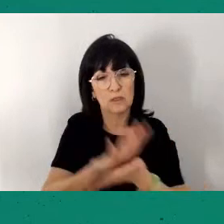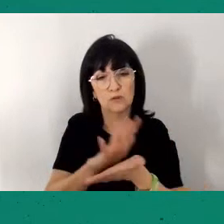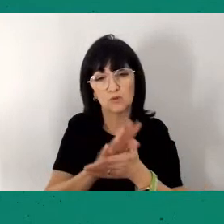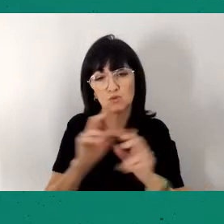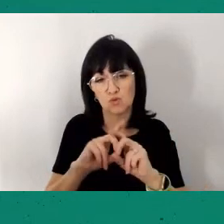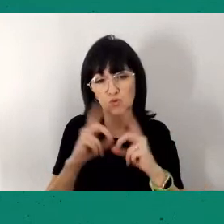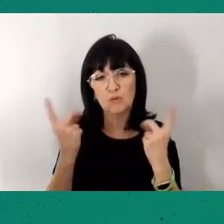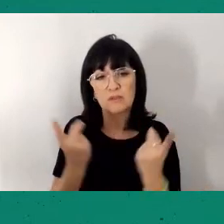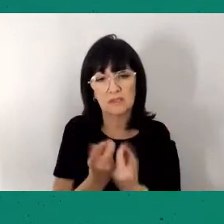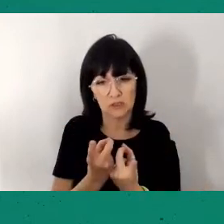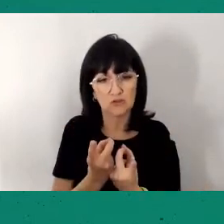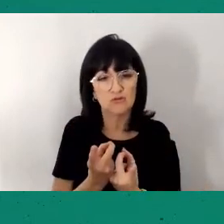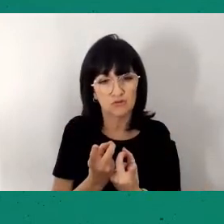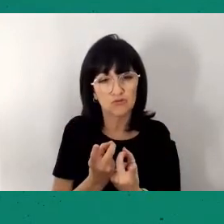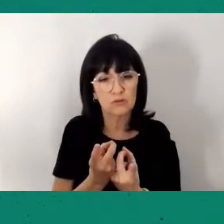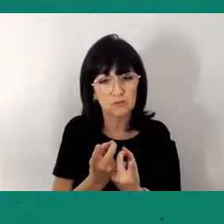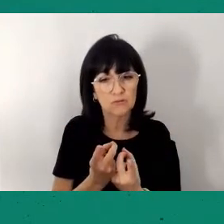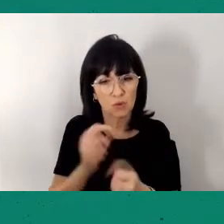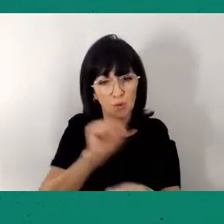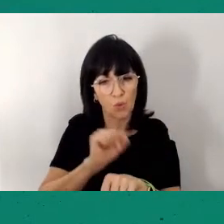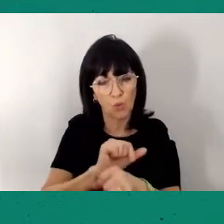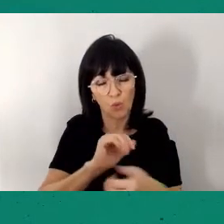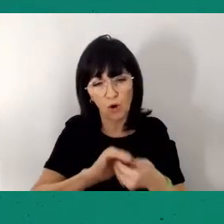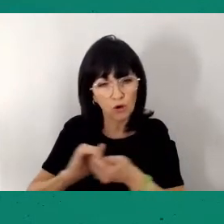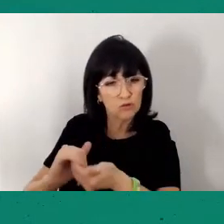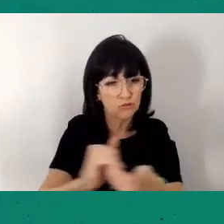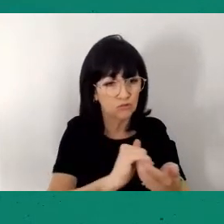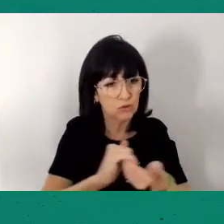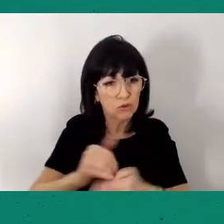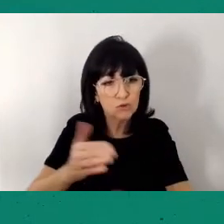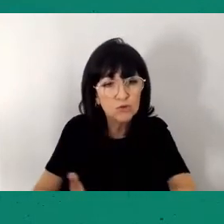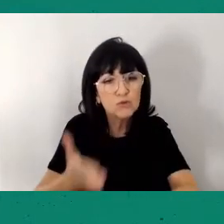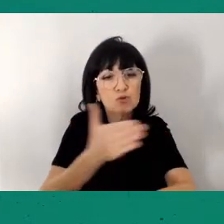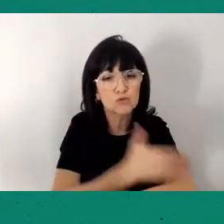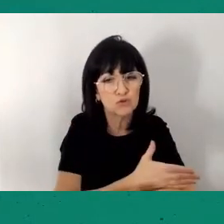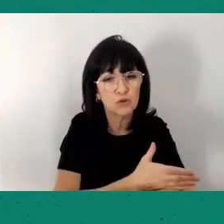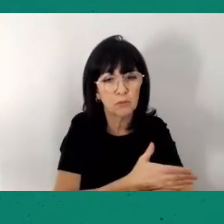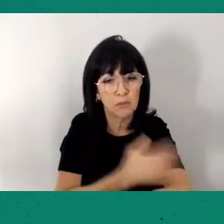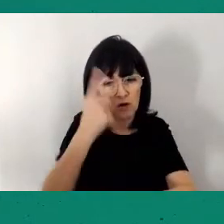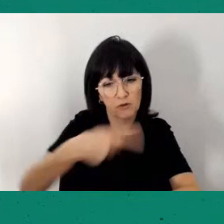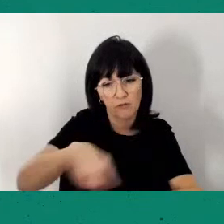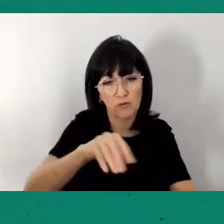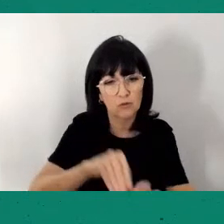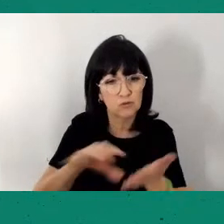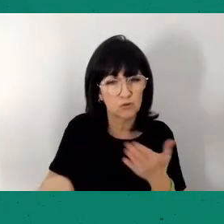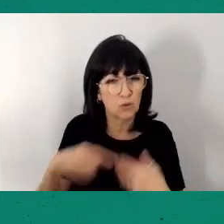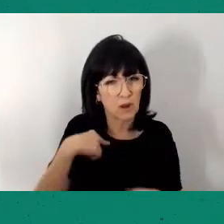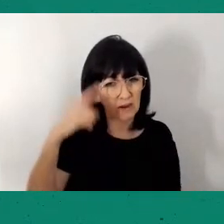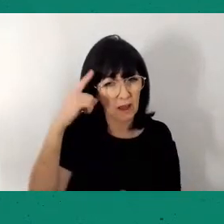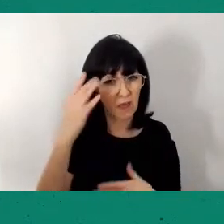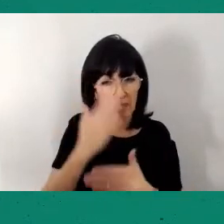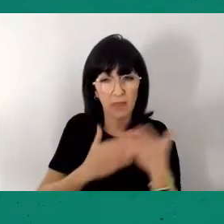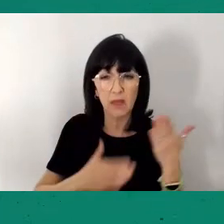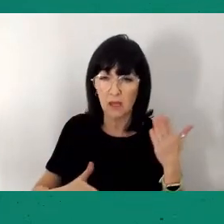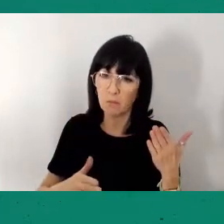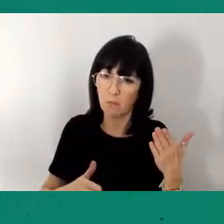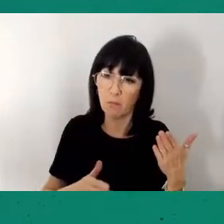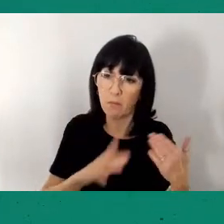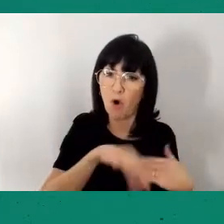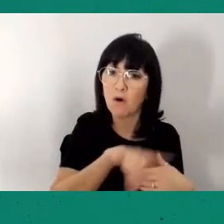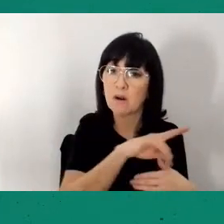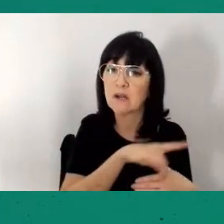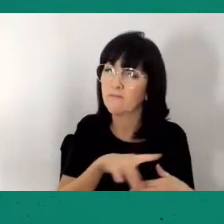work together to do better for all those students. Part of it, I think, Dr. Hollingsworth, is what you talked about,